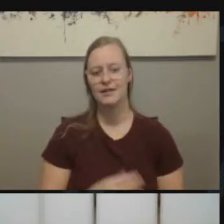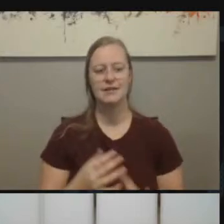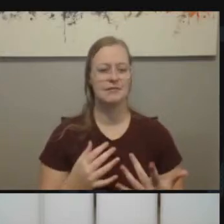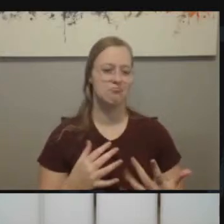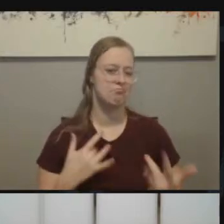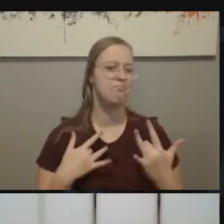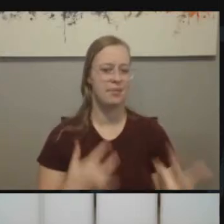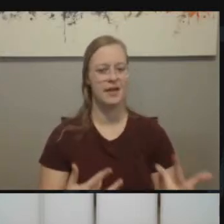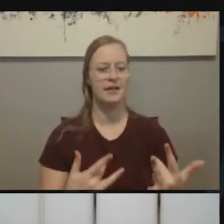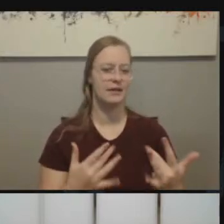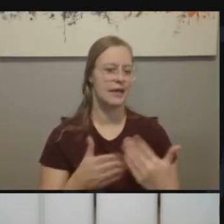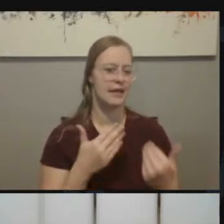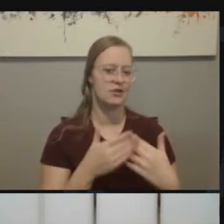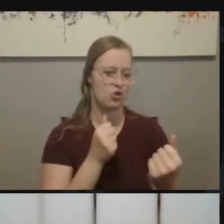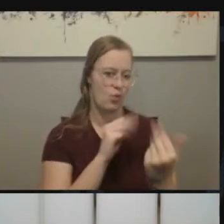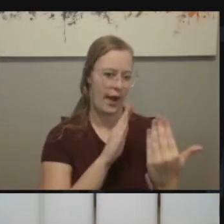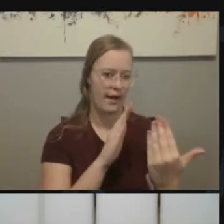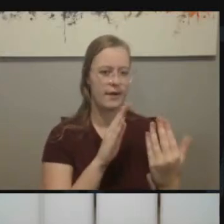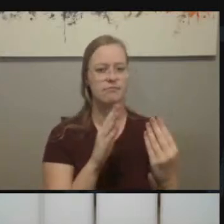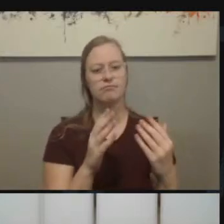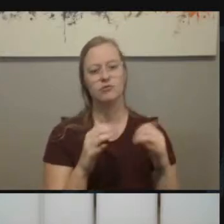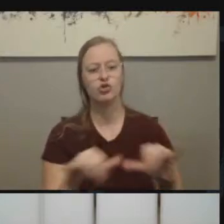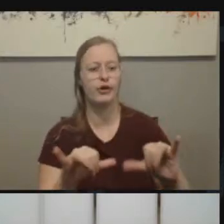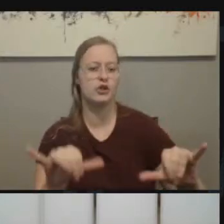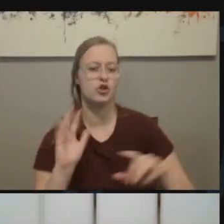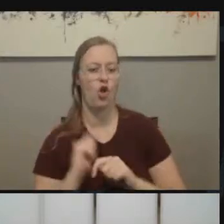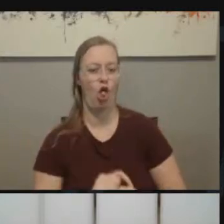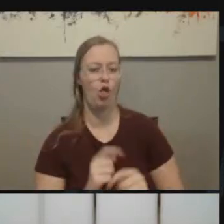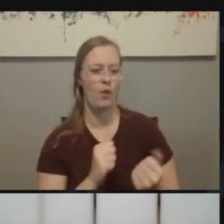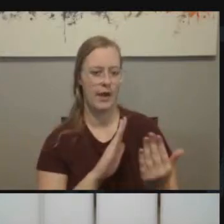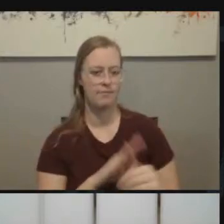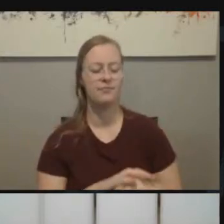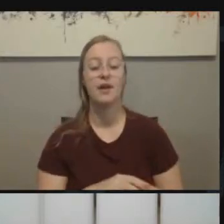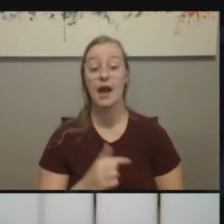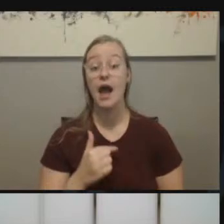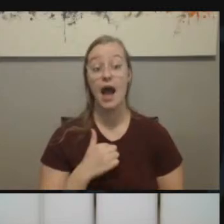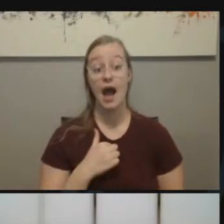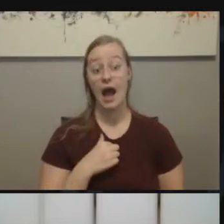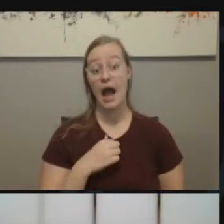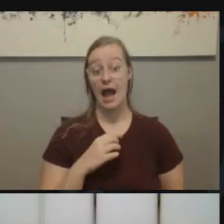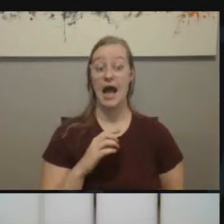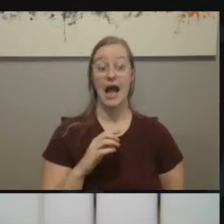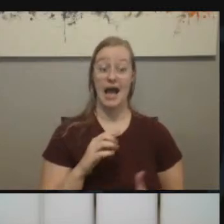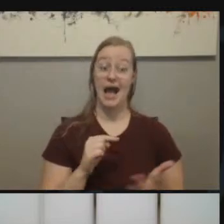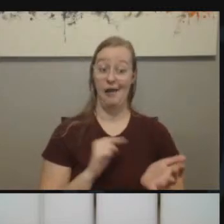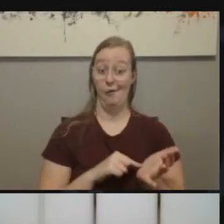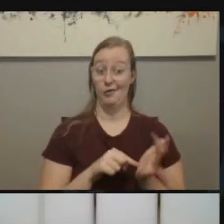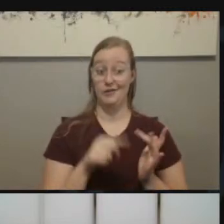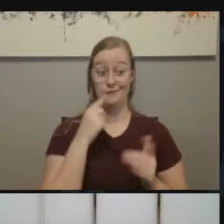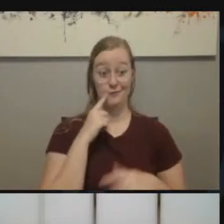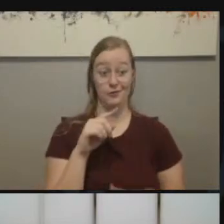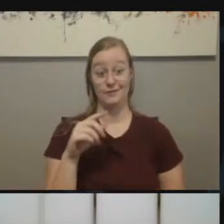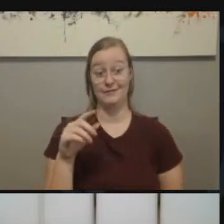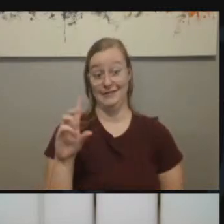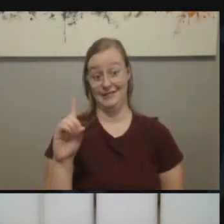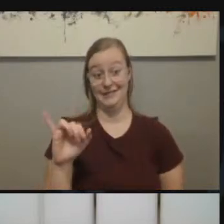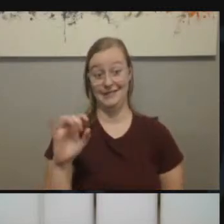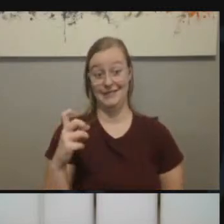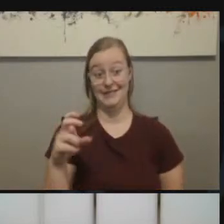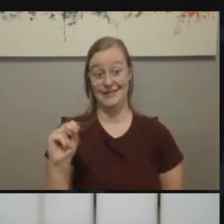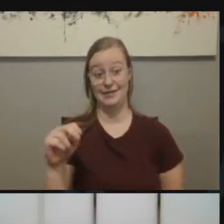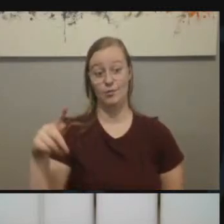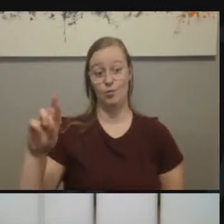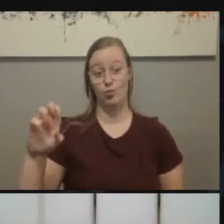way. And this I owe very much to the pioneering work of Dixon Preston, who was the one who